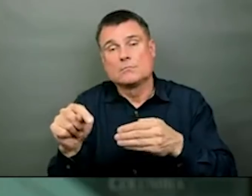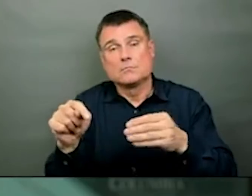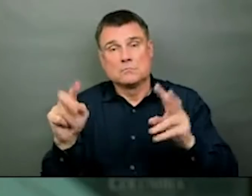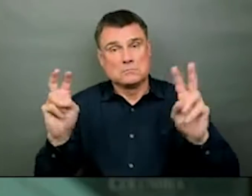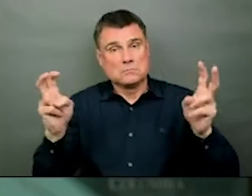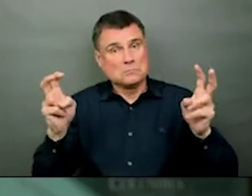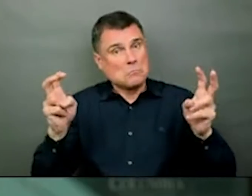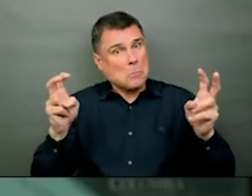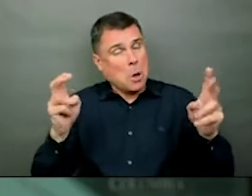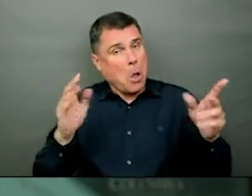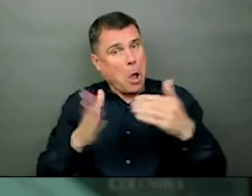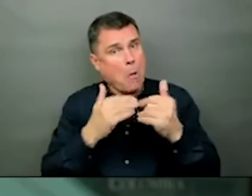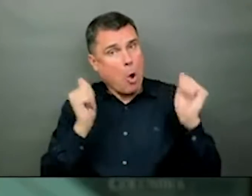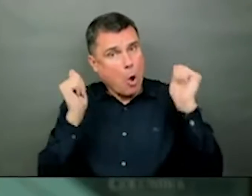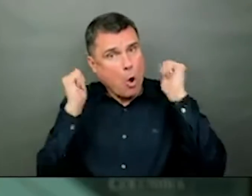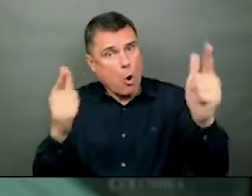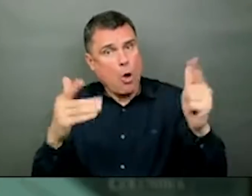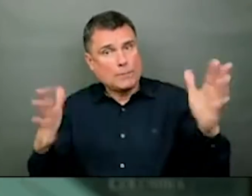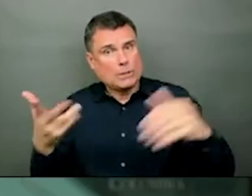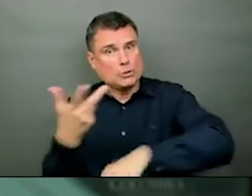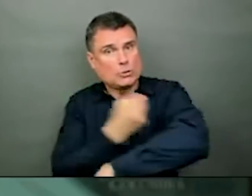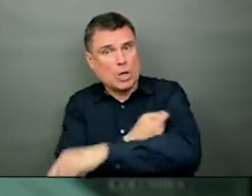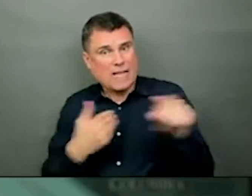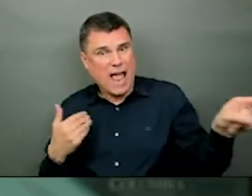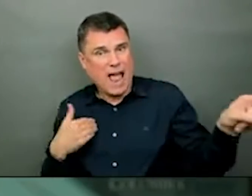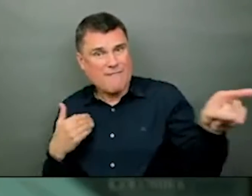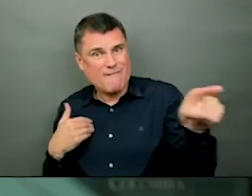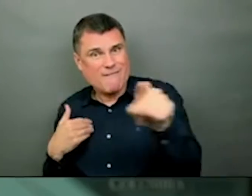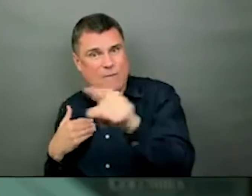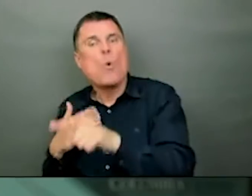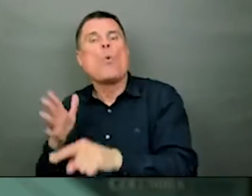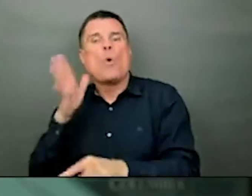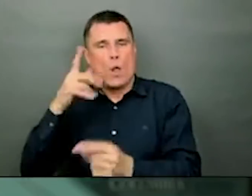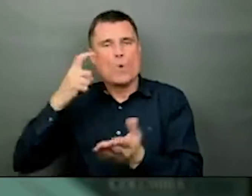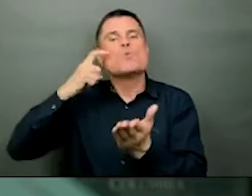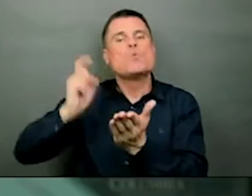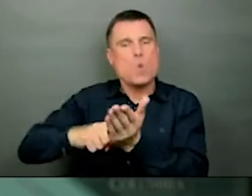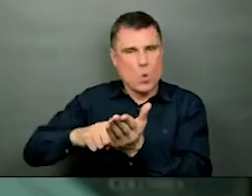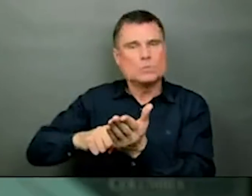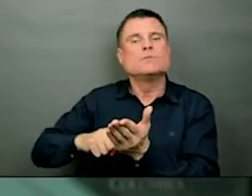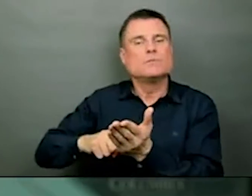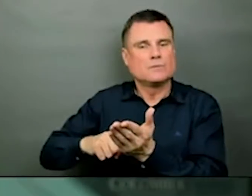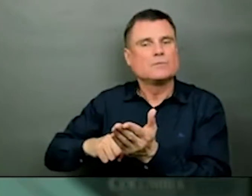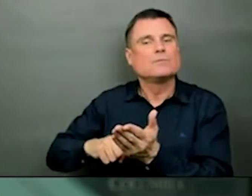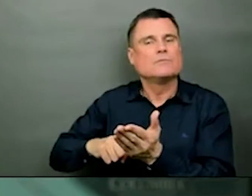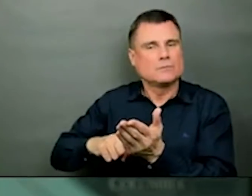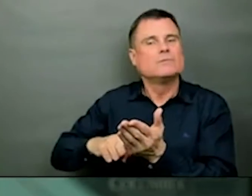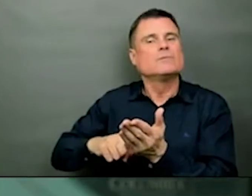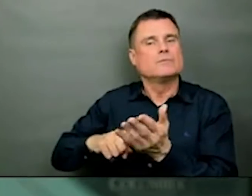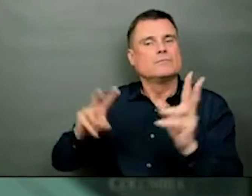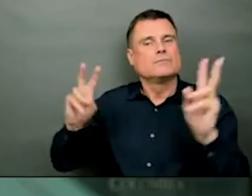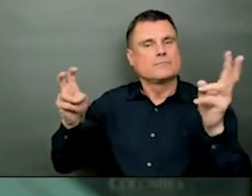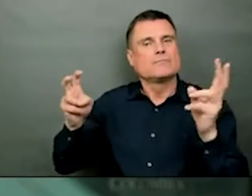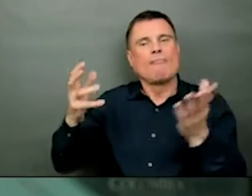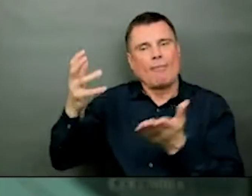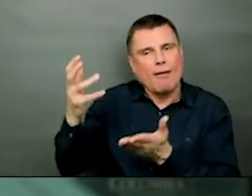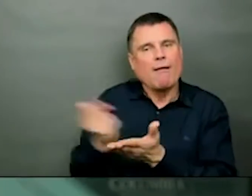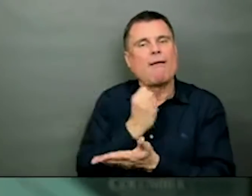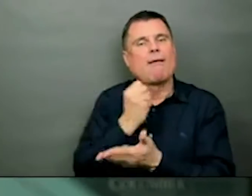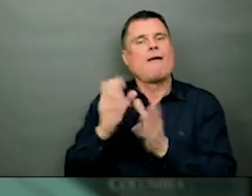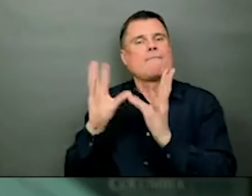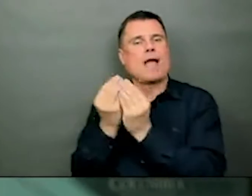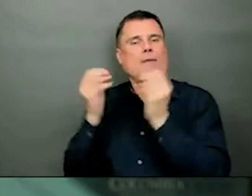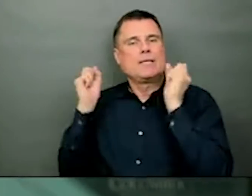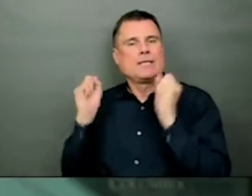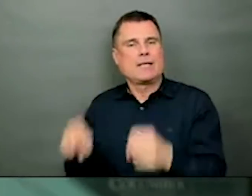do so, we believe, in the month of March, where people are going to have more access, not less, and more opportunities to engage in, not less.